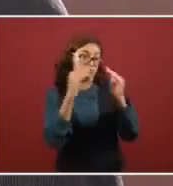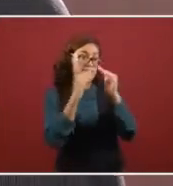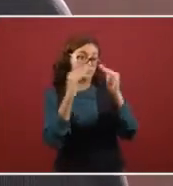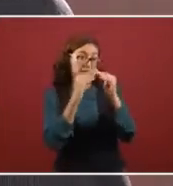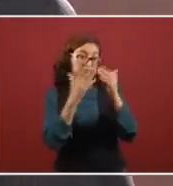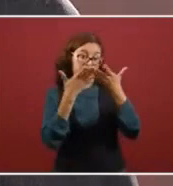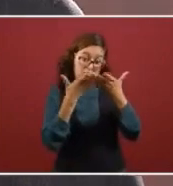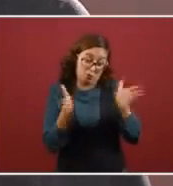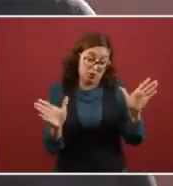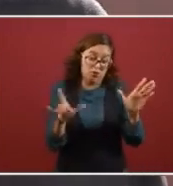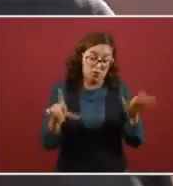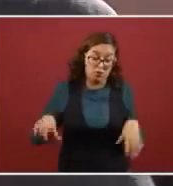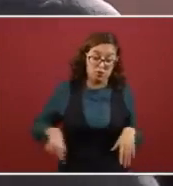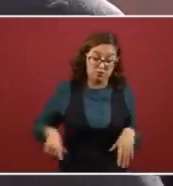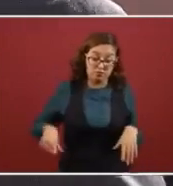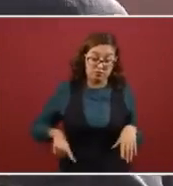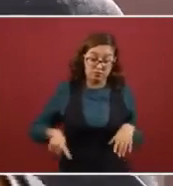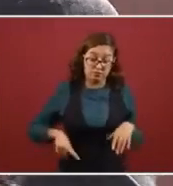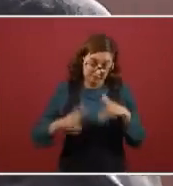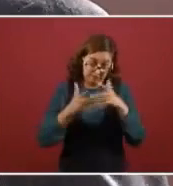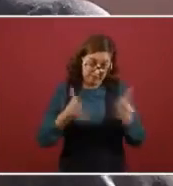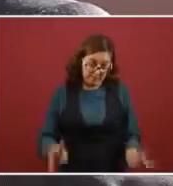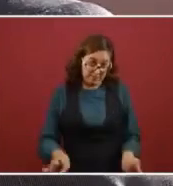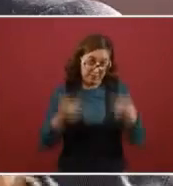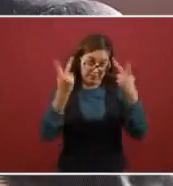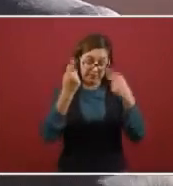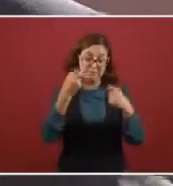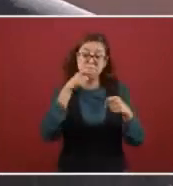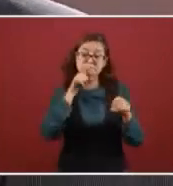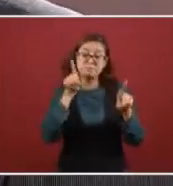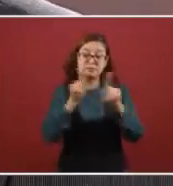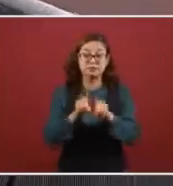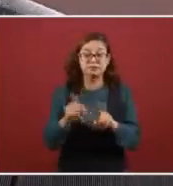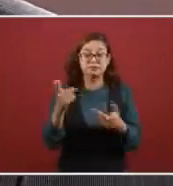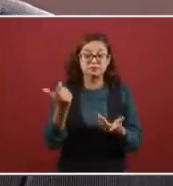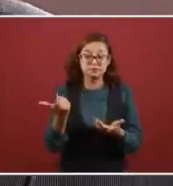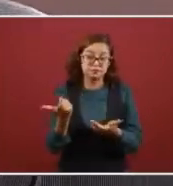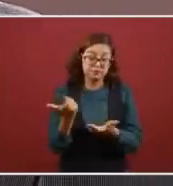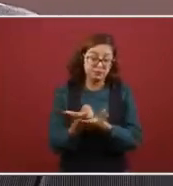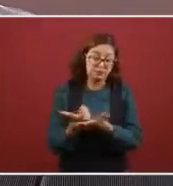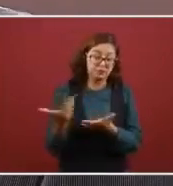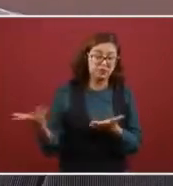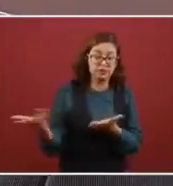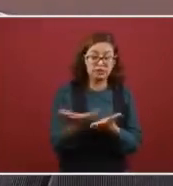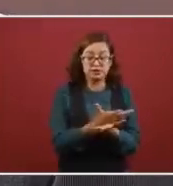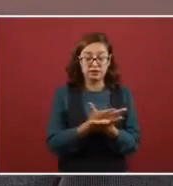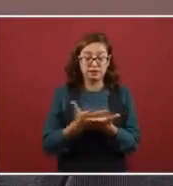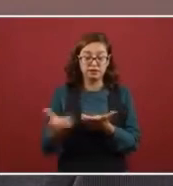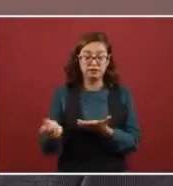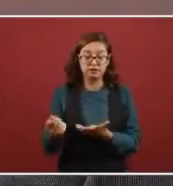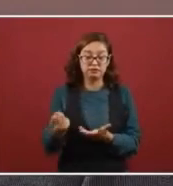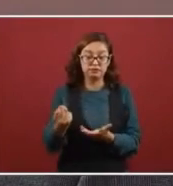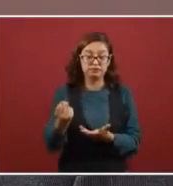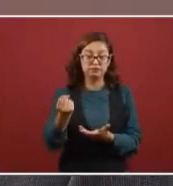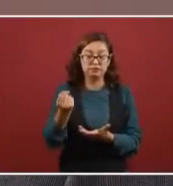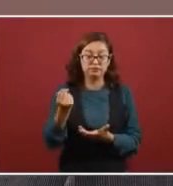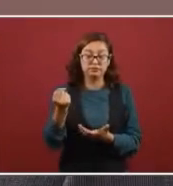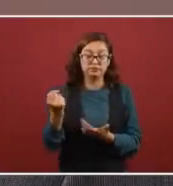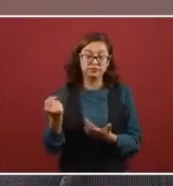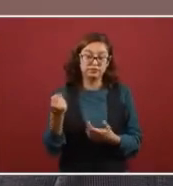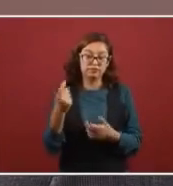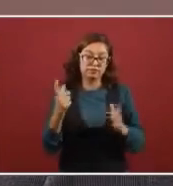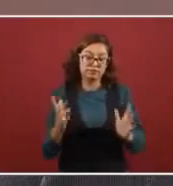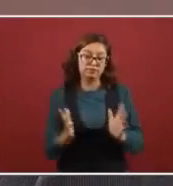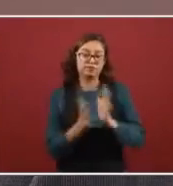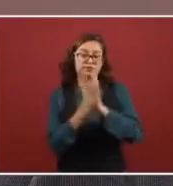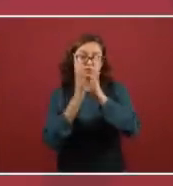it's a public pues también va a tener un fund, precio it also is adicional going to have an additional price por la